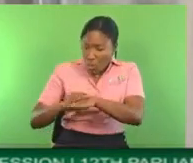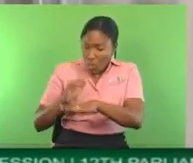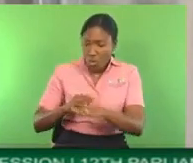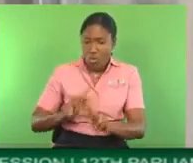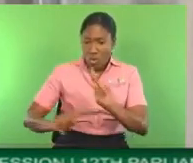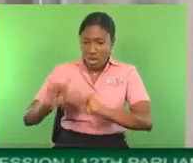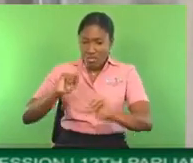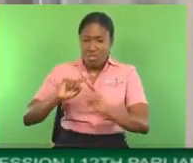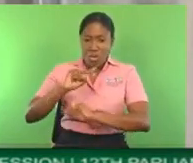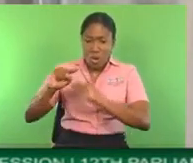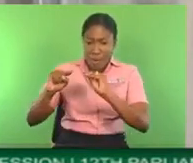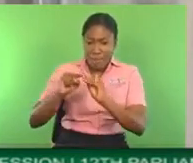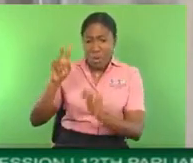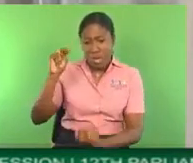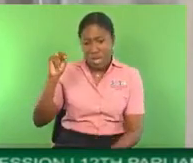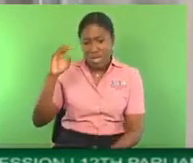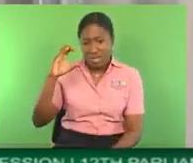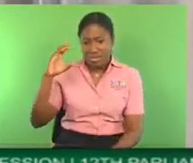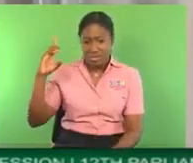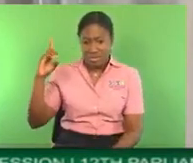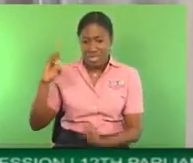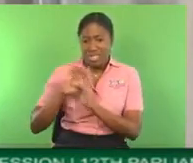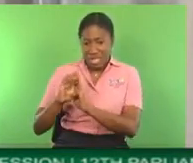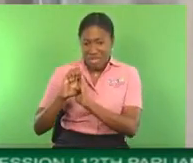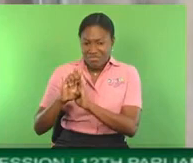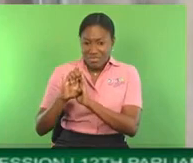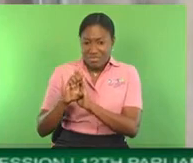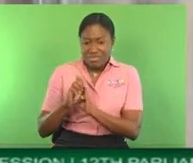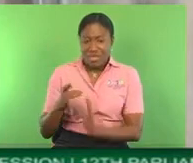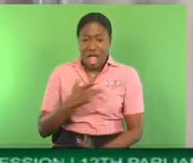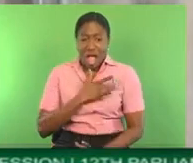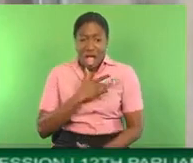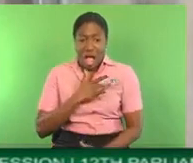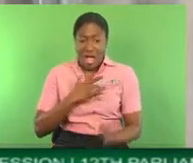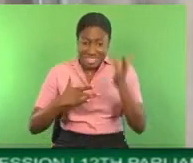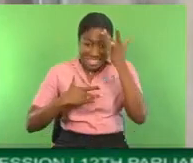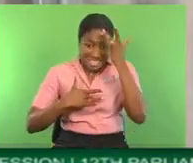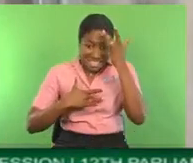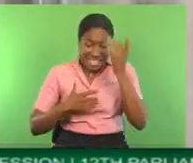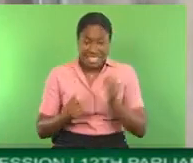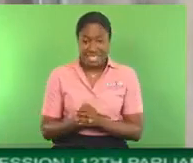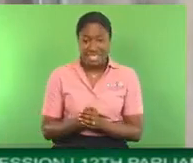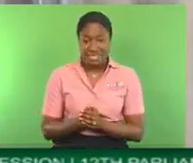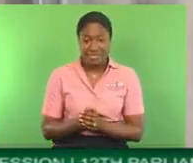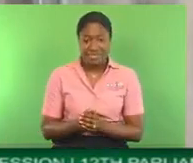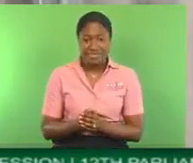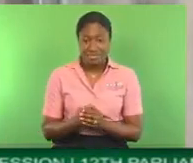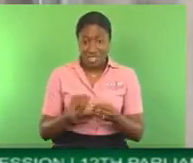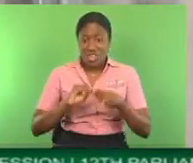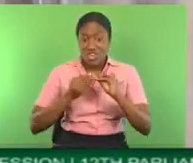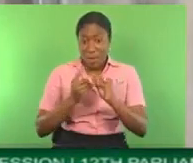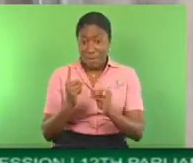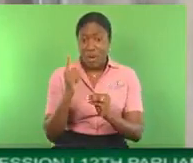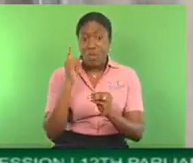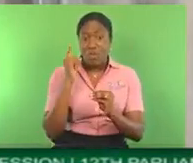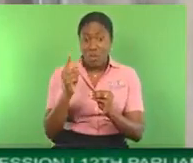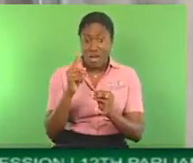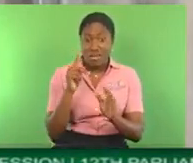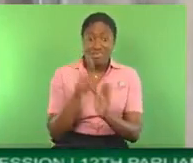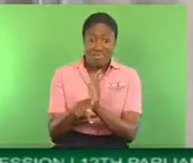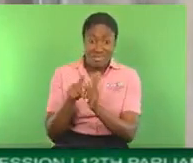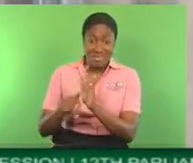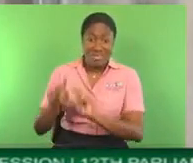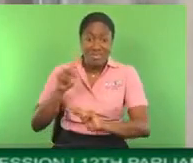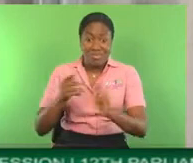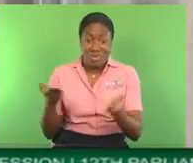of non-communicable disease, such as heart disease. Heart disease is the #1 killer we have in this country and the